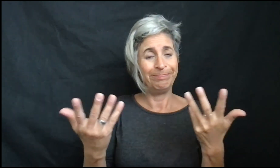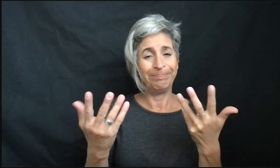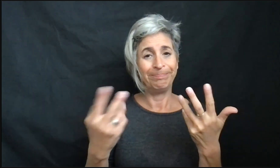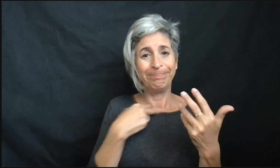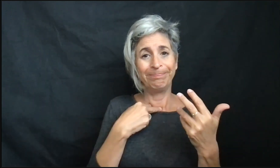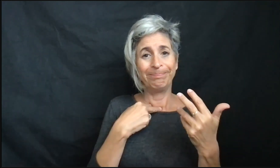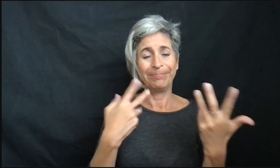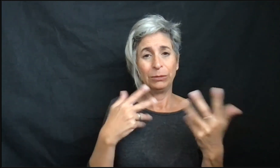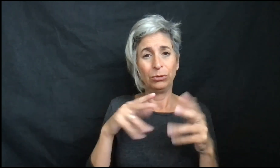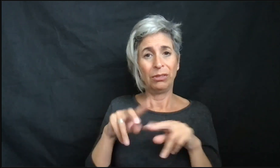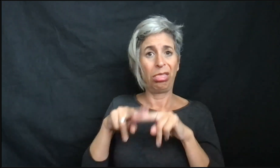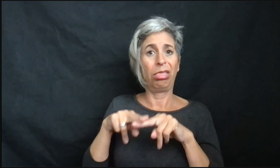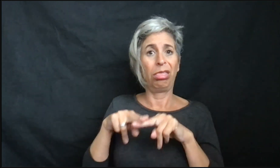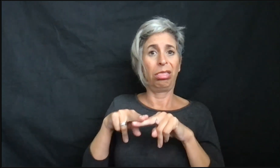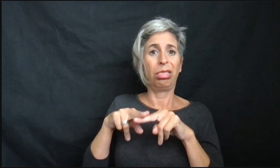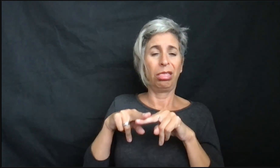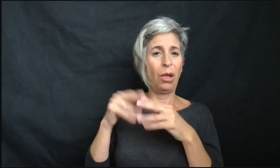is just sitting there. So